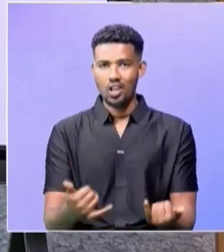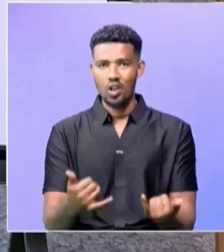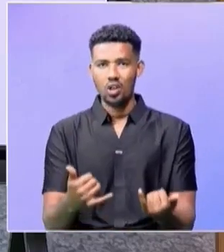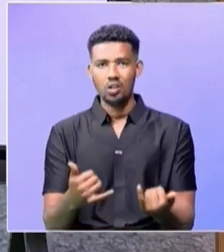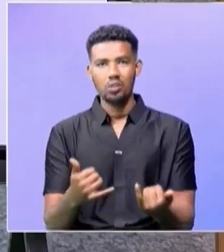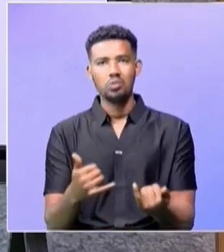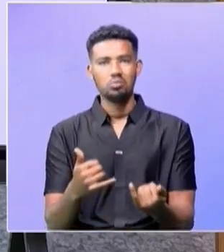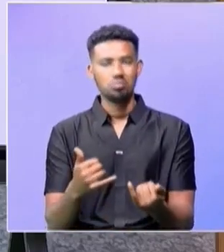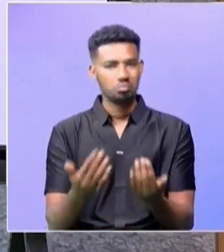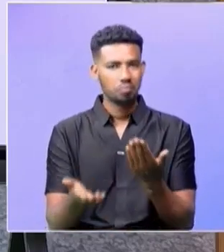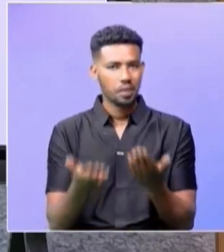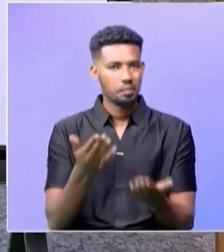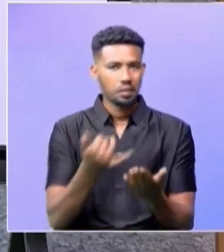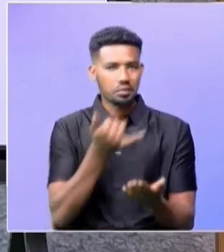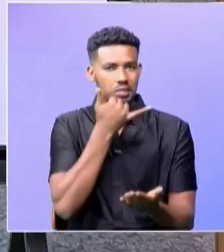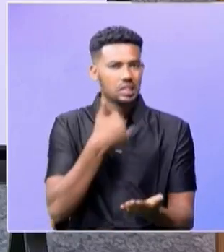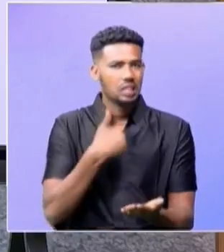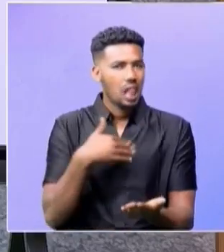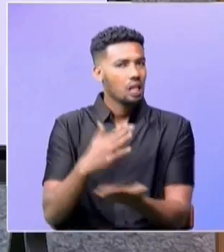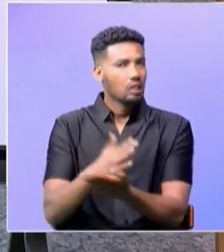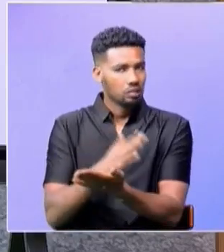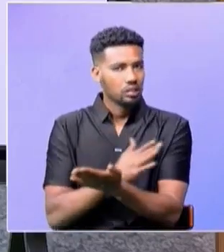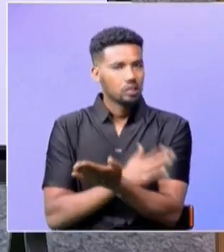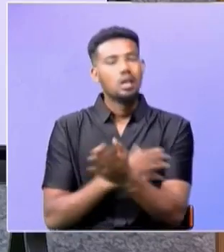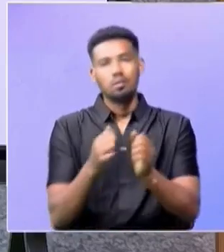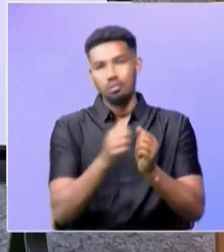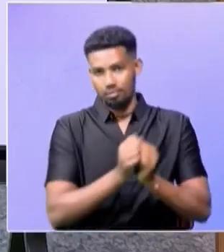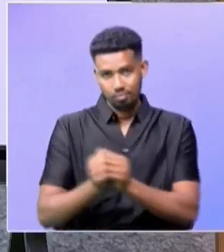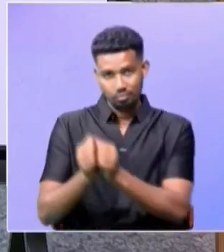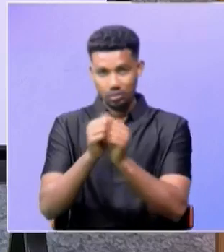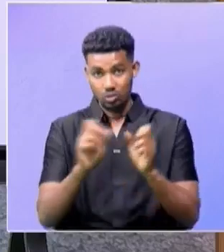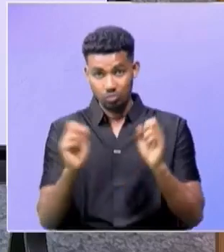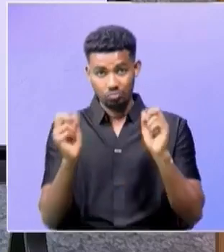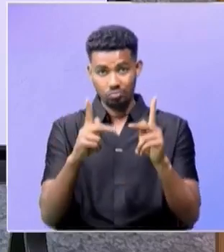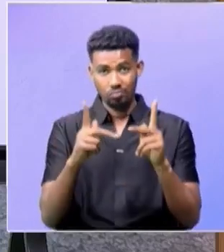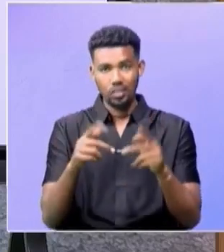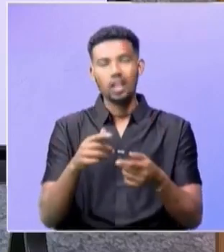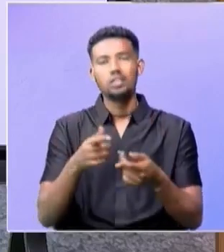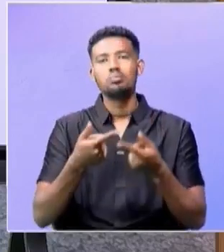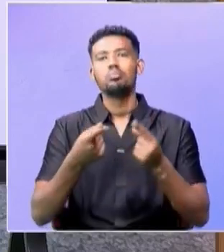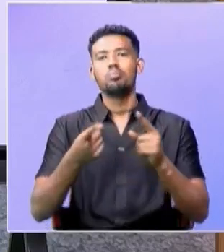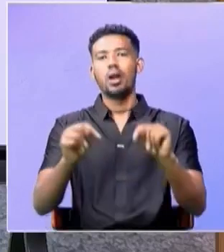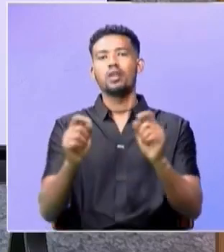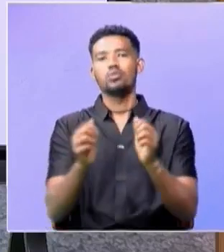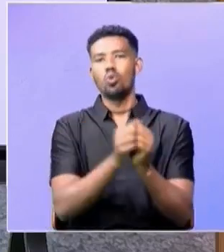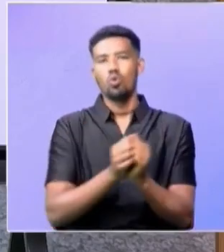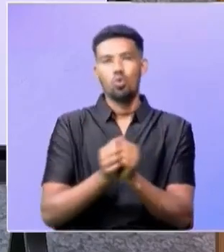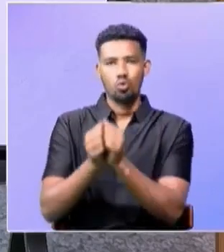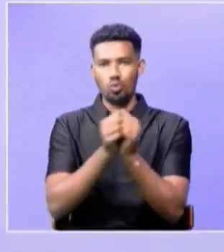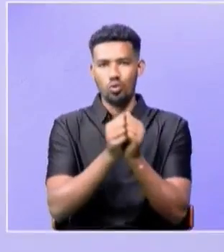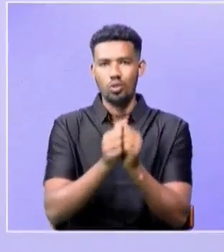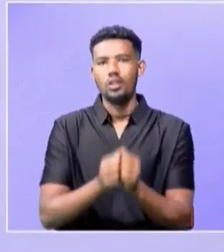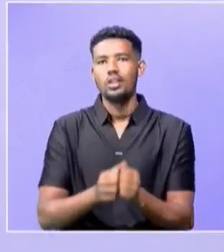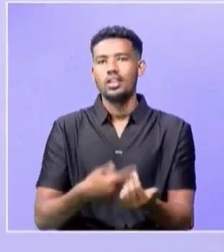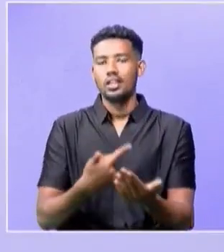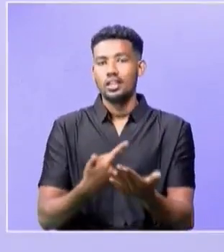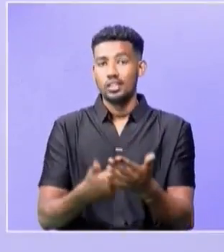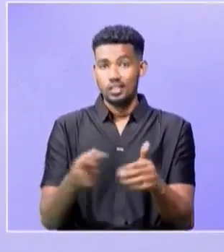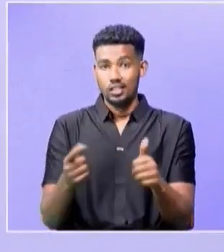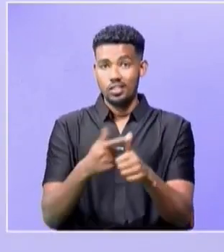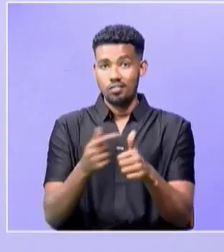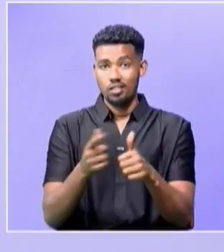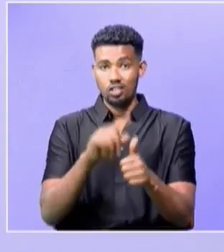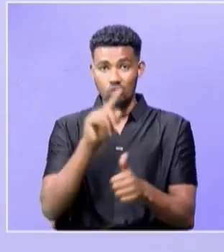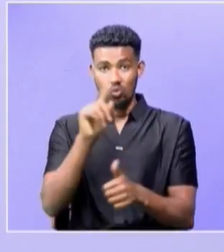correct this classwork together and let us practice also. So here is the first question. I